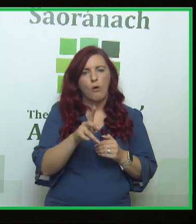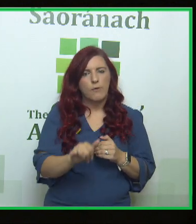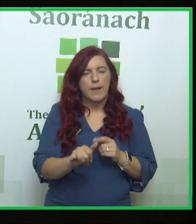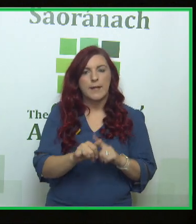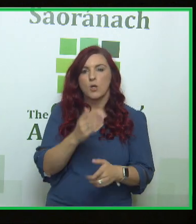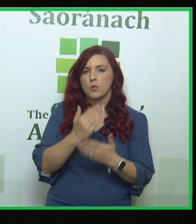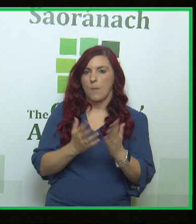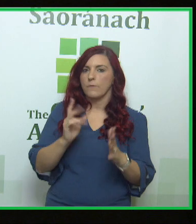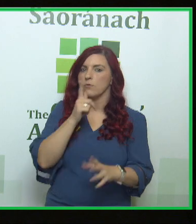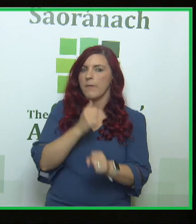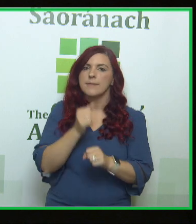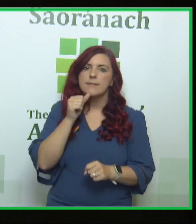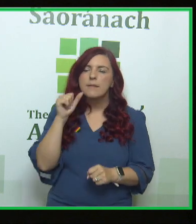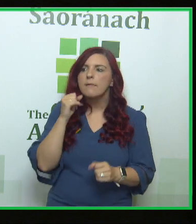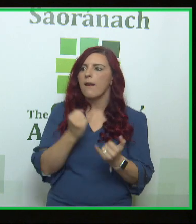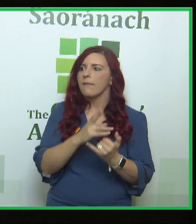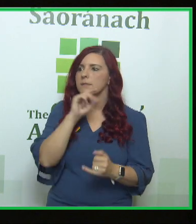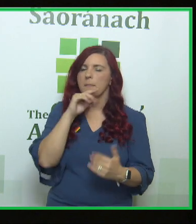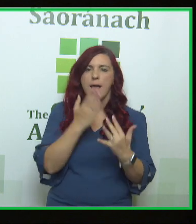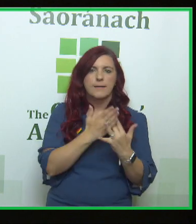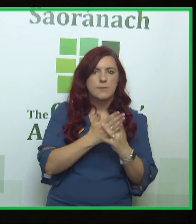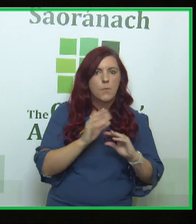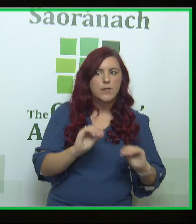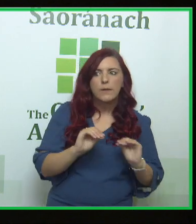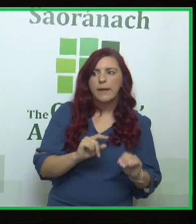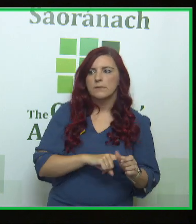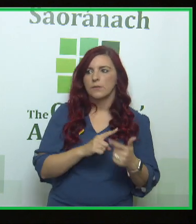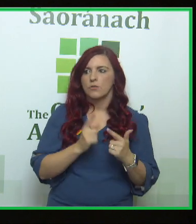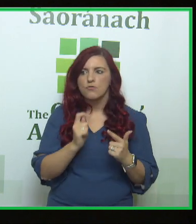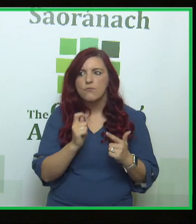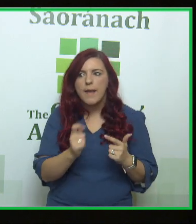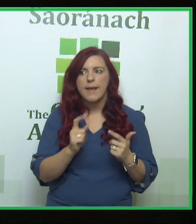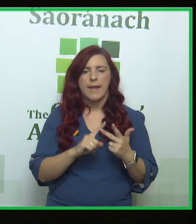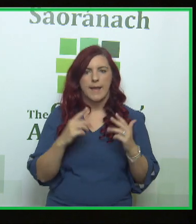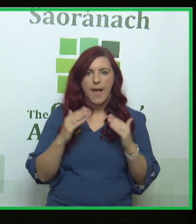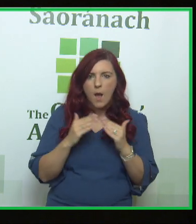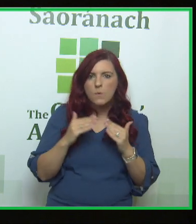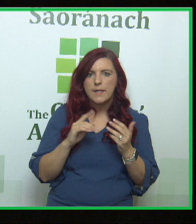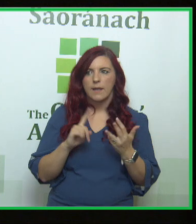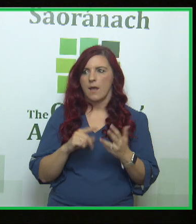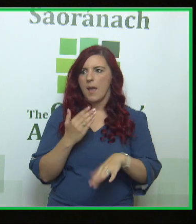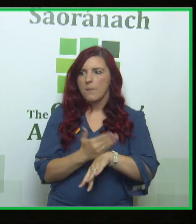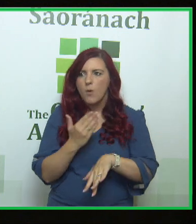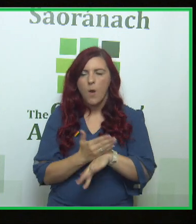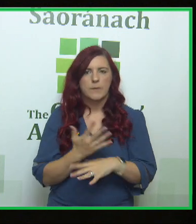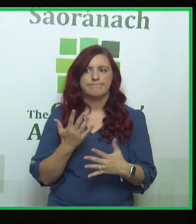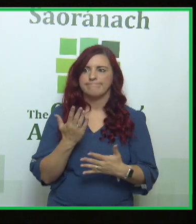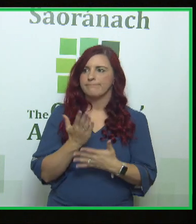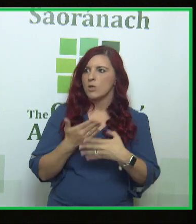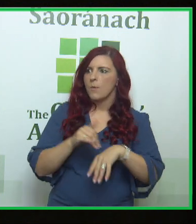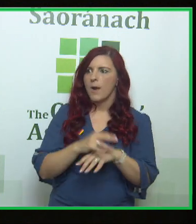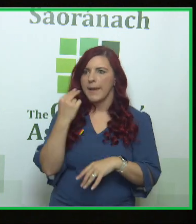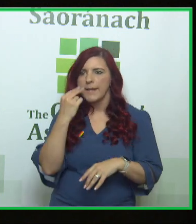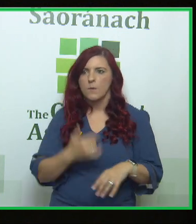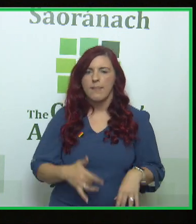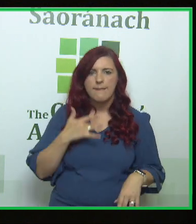That is having access to education, training, housing, employment, somewhere nice to live, somewhere